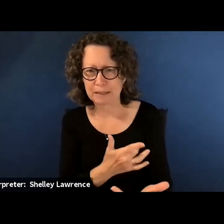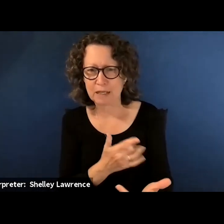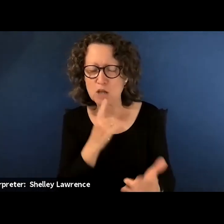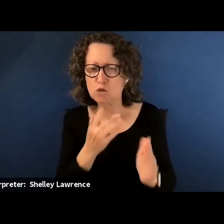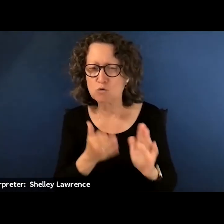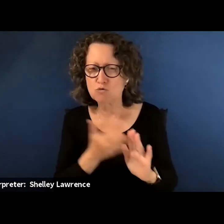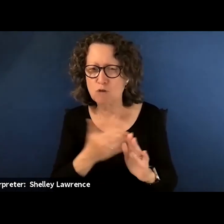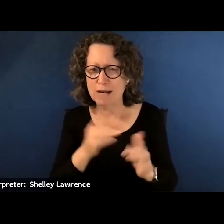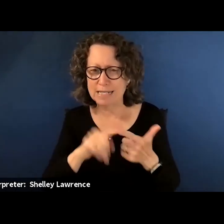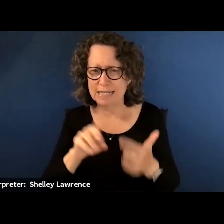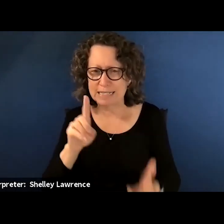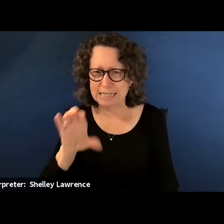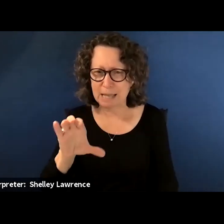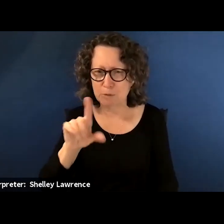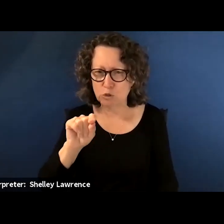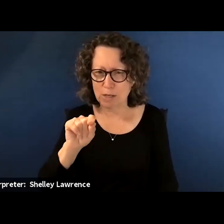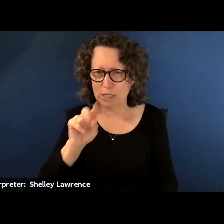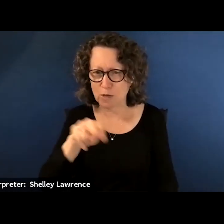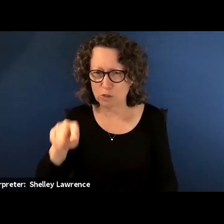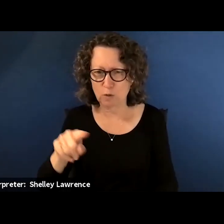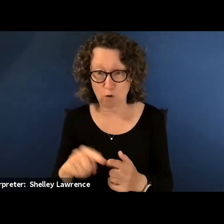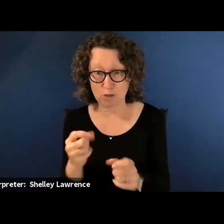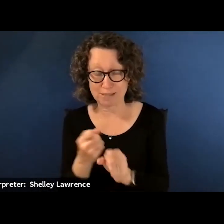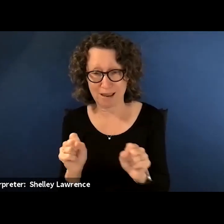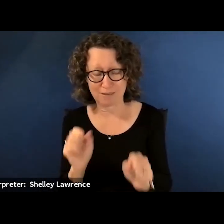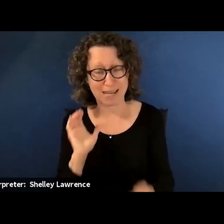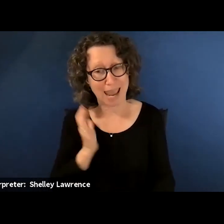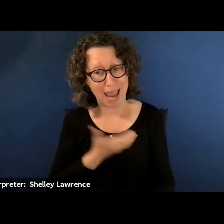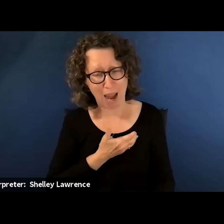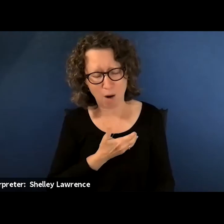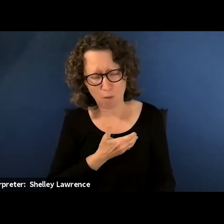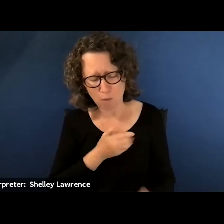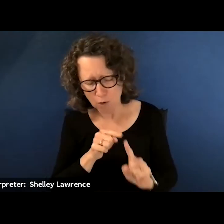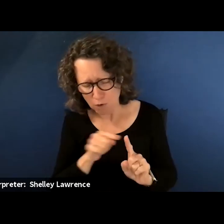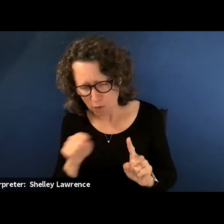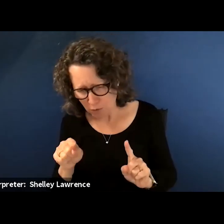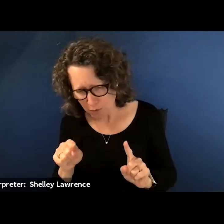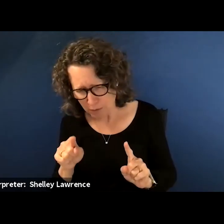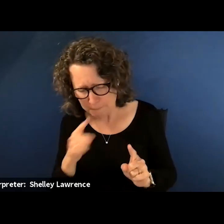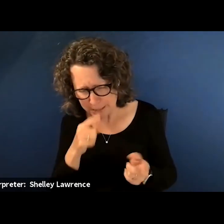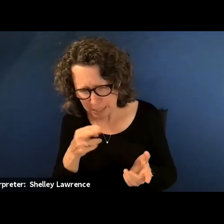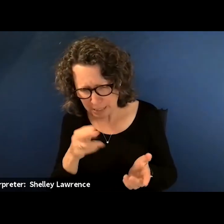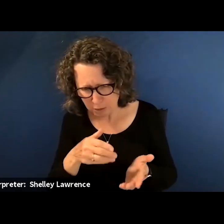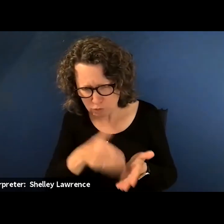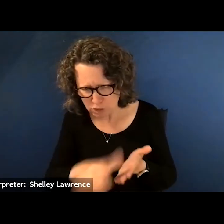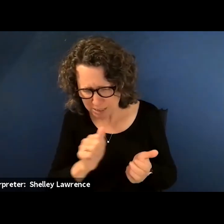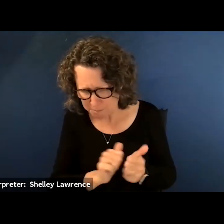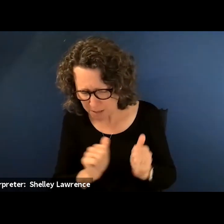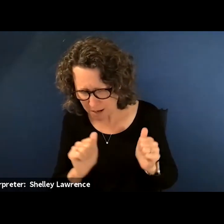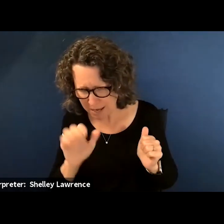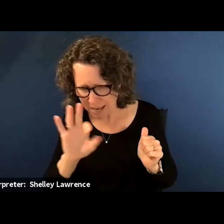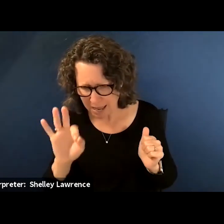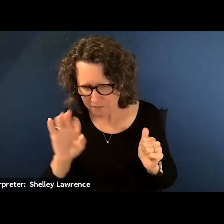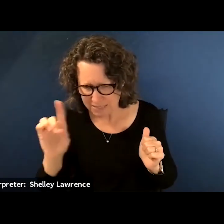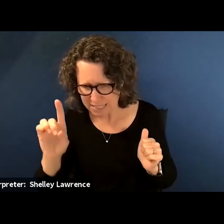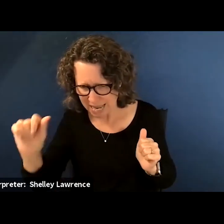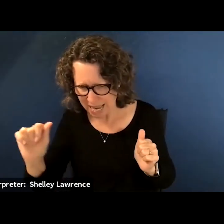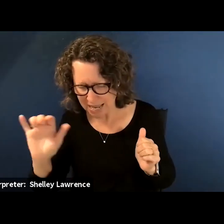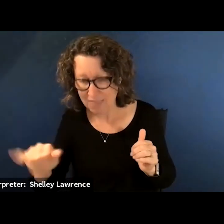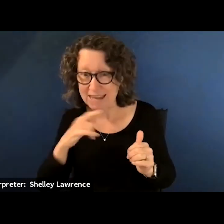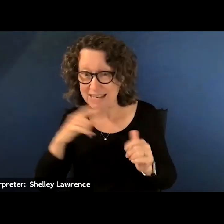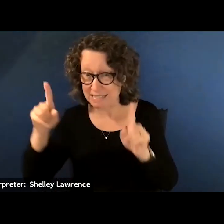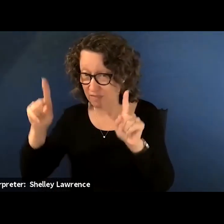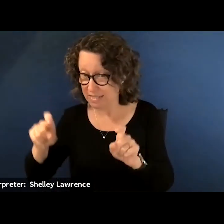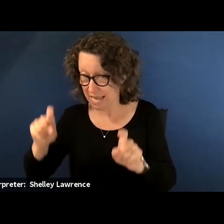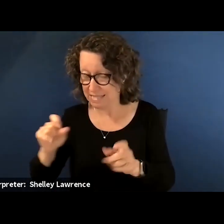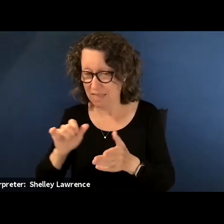till December 2022 for safety. Our RT-PCR test is being retracted by the FDA, which is the test